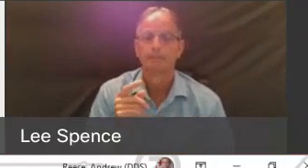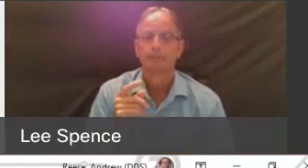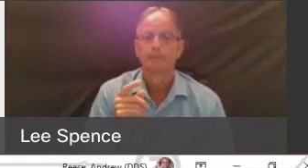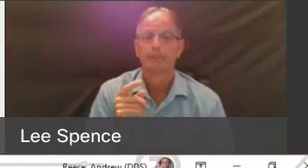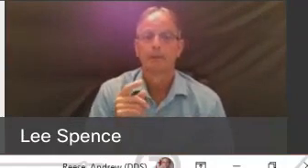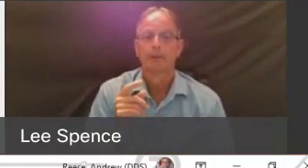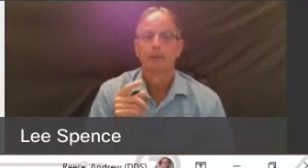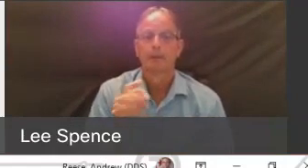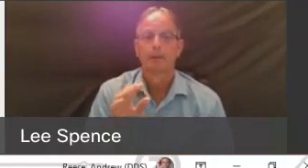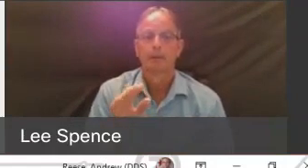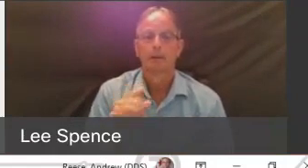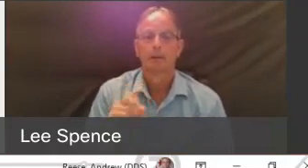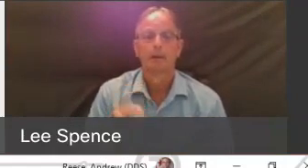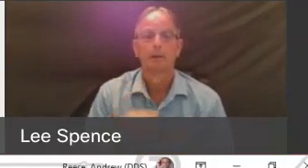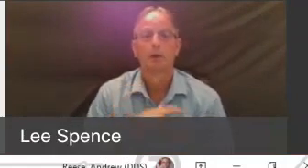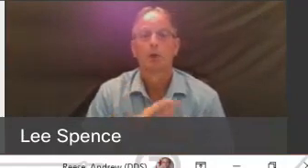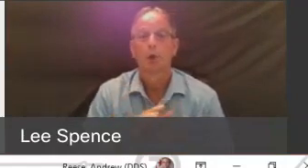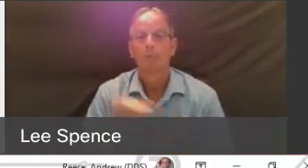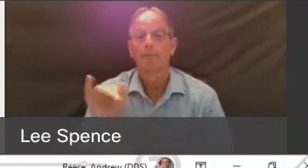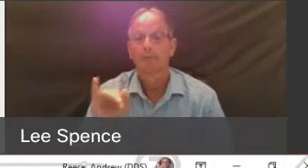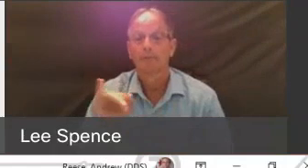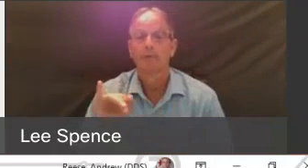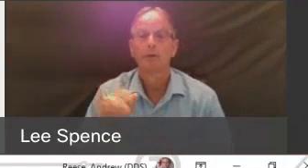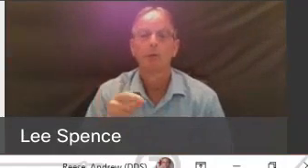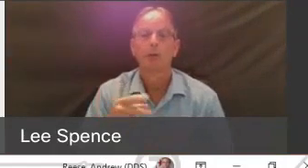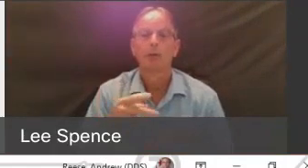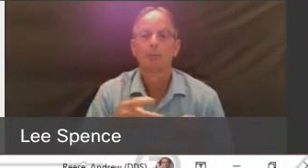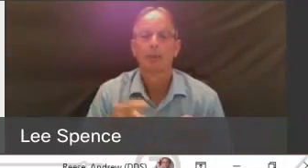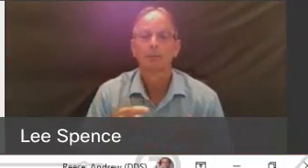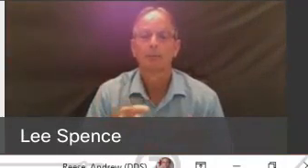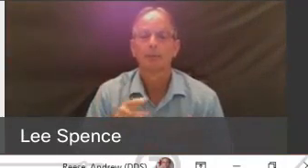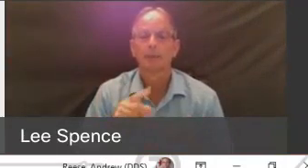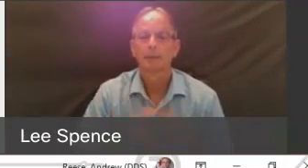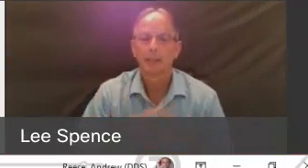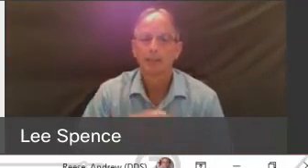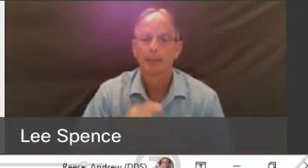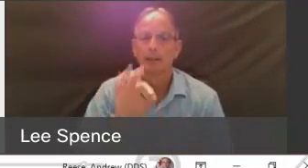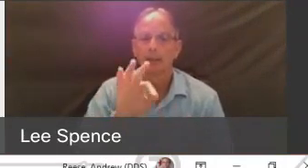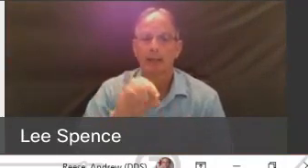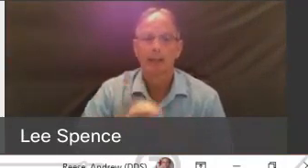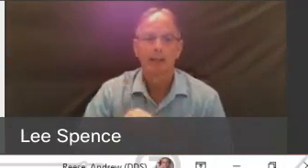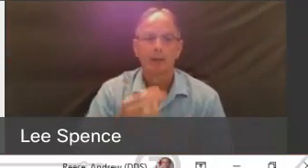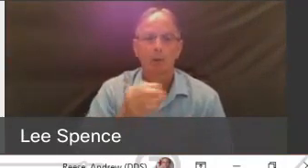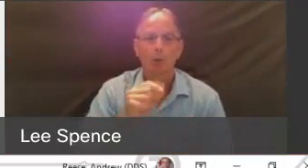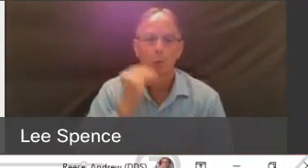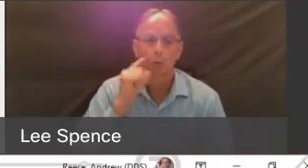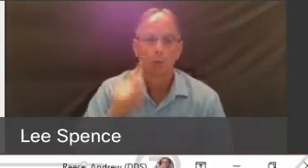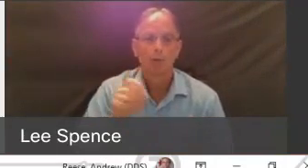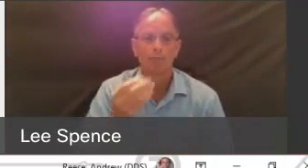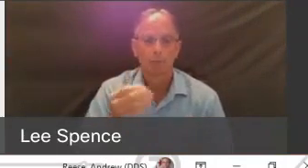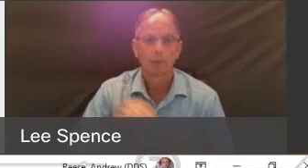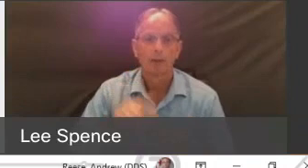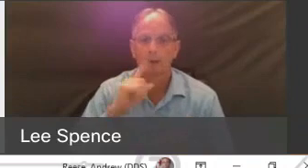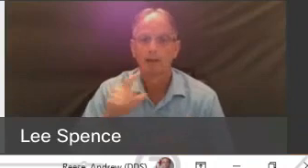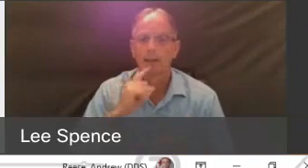By COVID infections by placement type, 9 in host home, 114 in